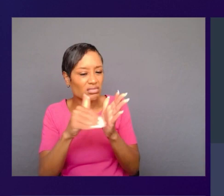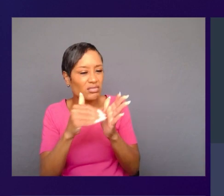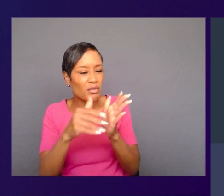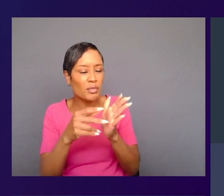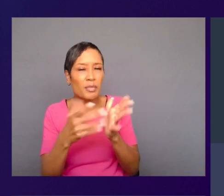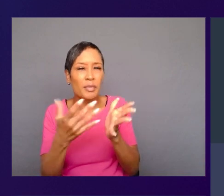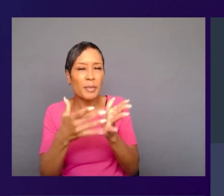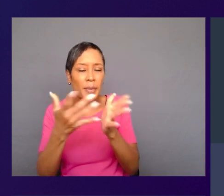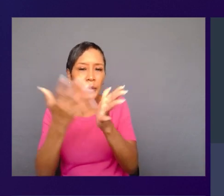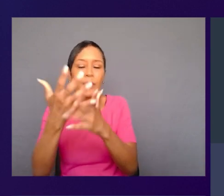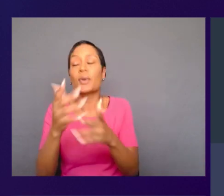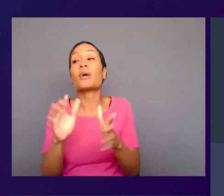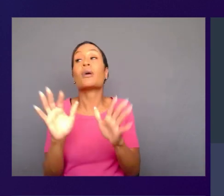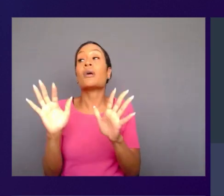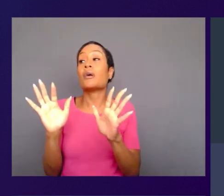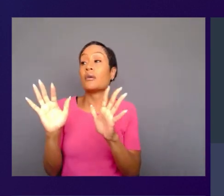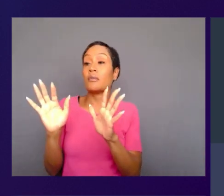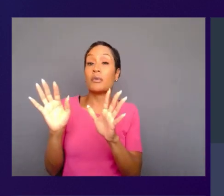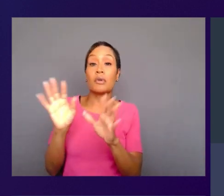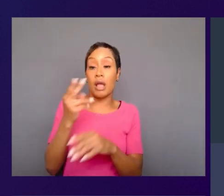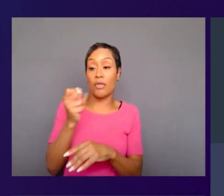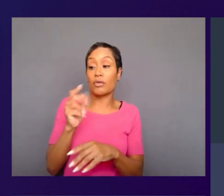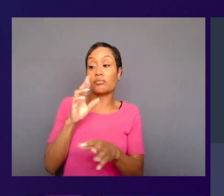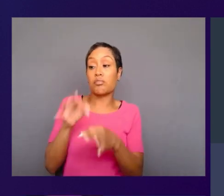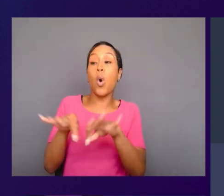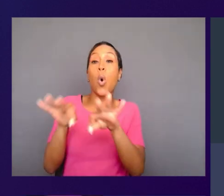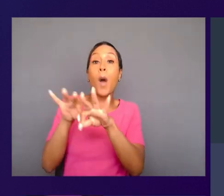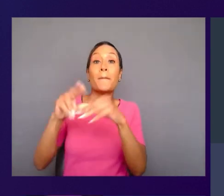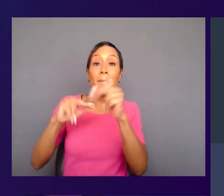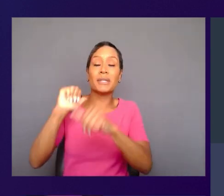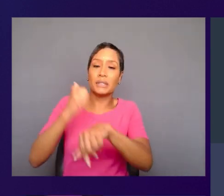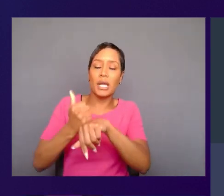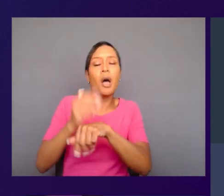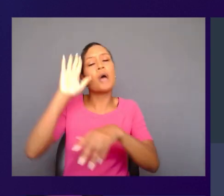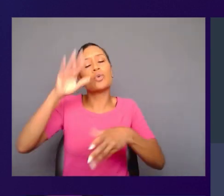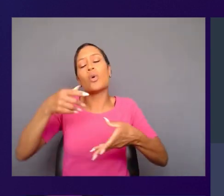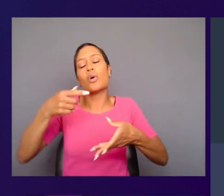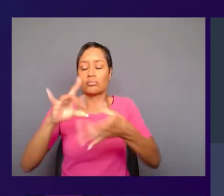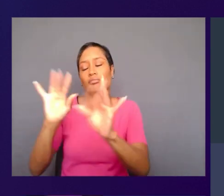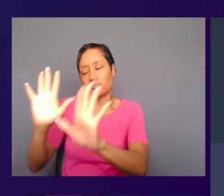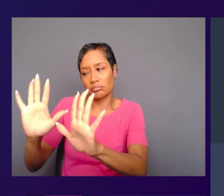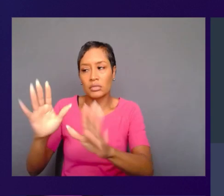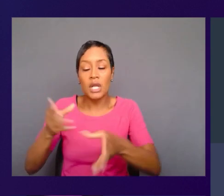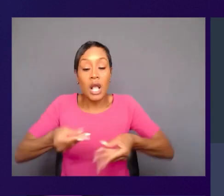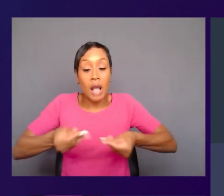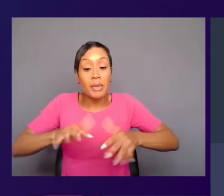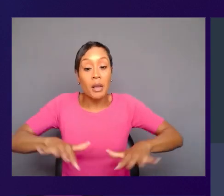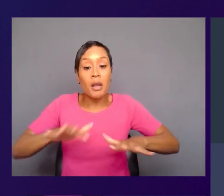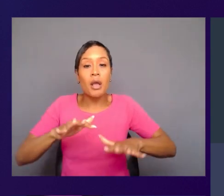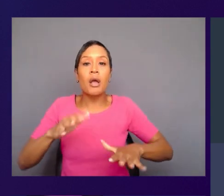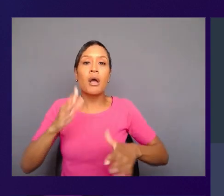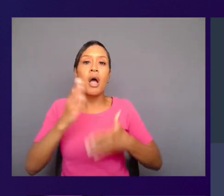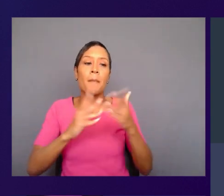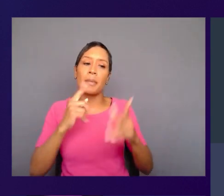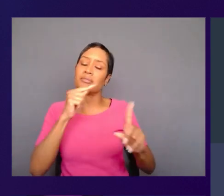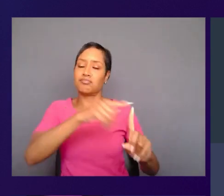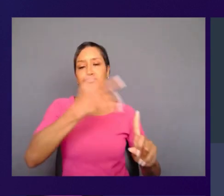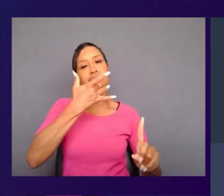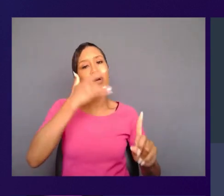to build redundancy. And first off, I want to say, like, on-prem, I know a lot of customers like to RAID 1 for higher durability.